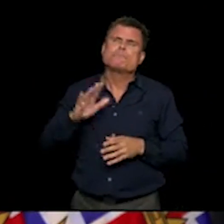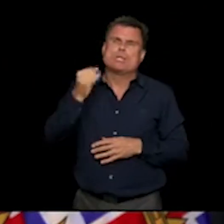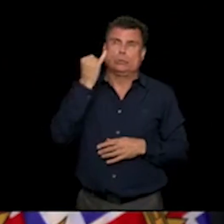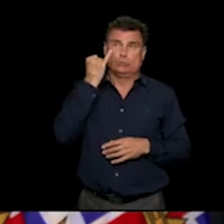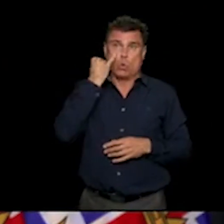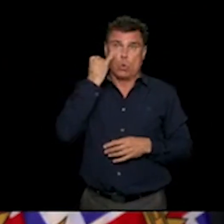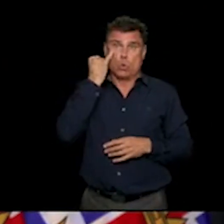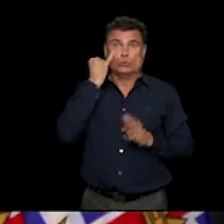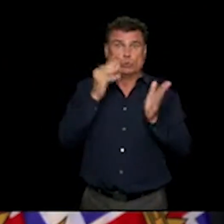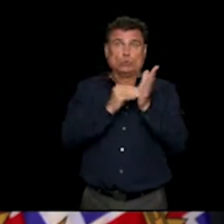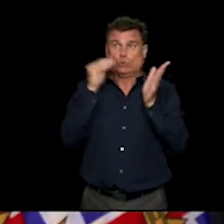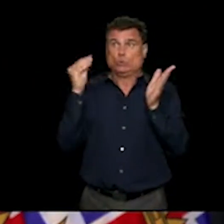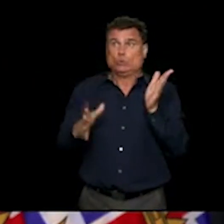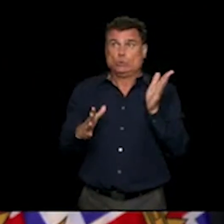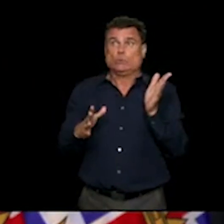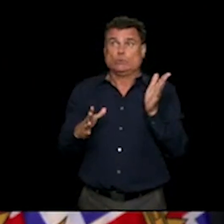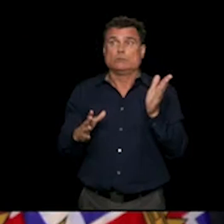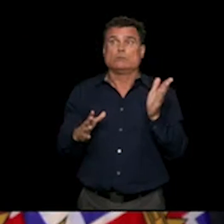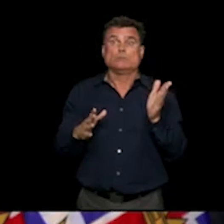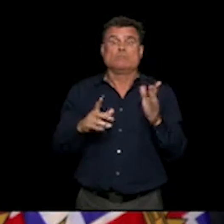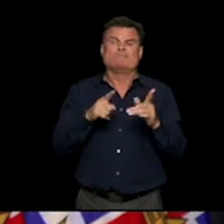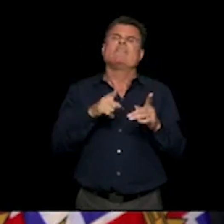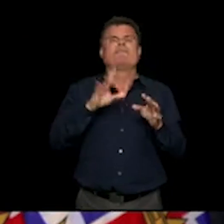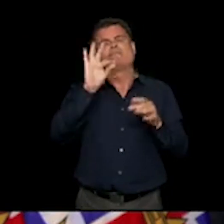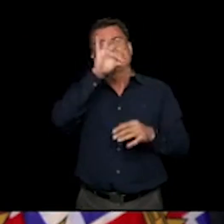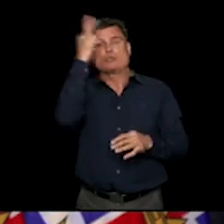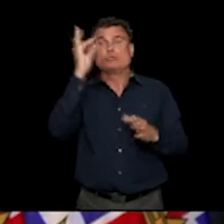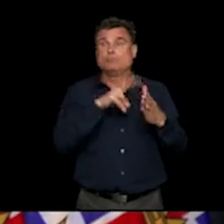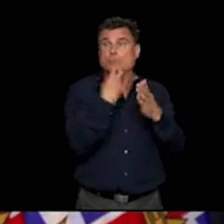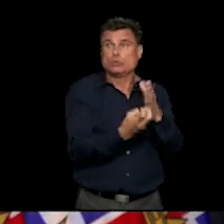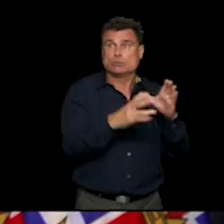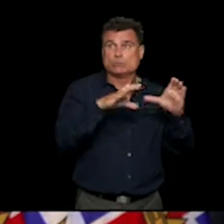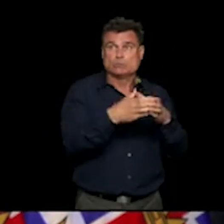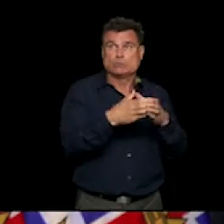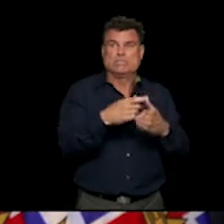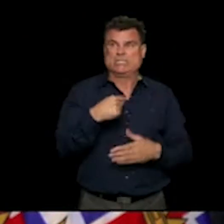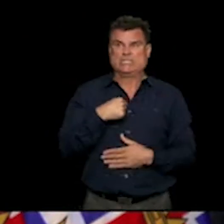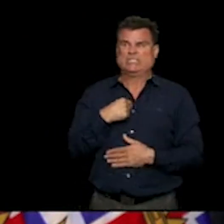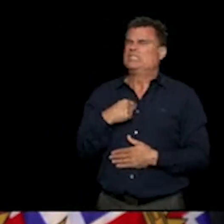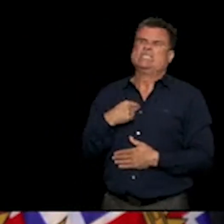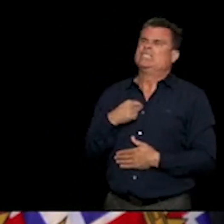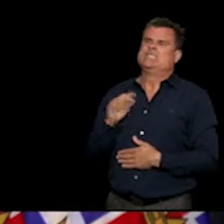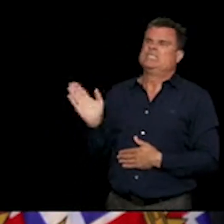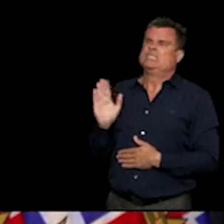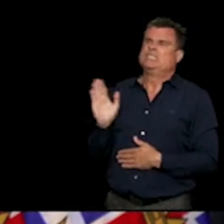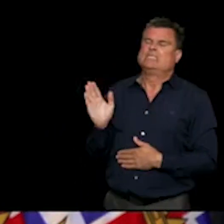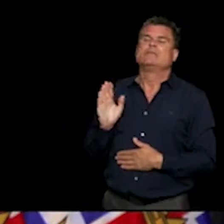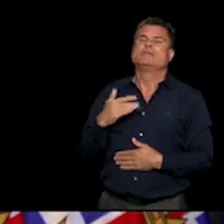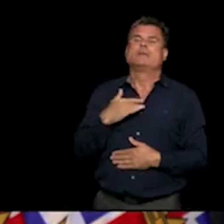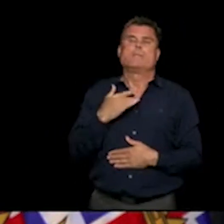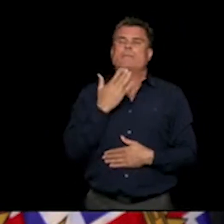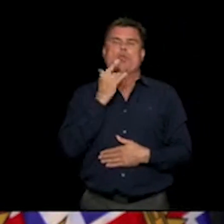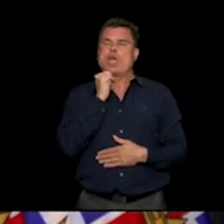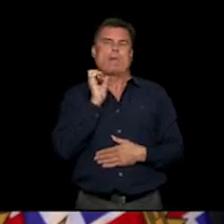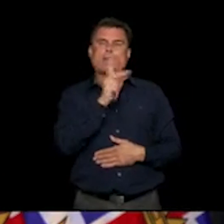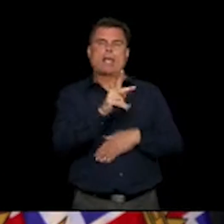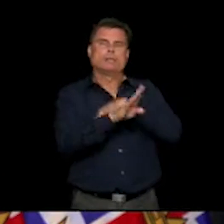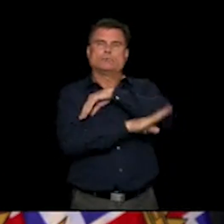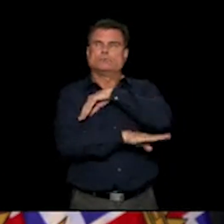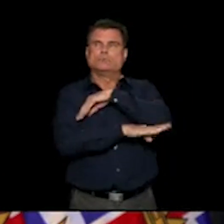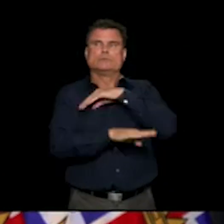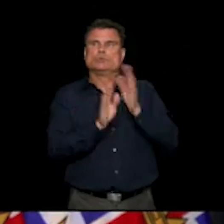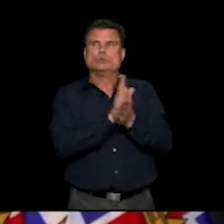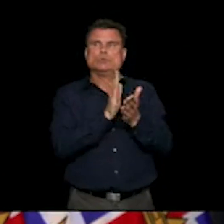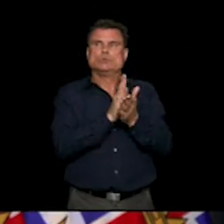French immersion? I guess what is the plan at the provincial level to make sure they don't lose their spots? Yeah. So one of the